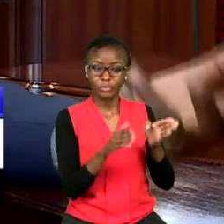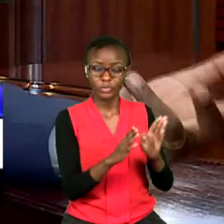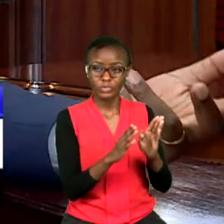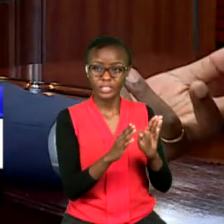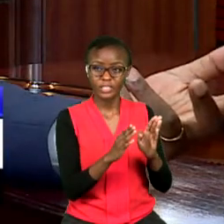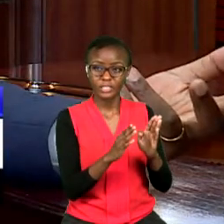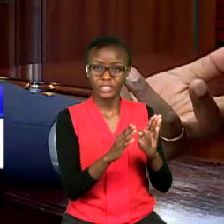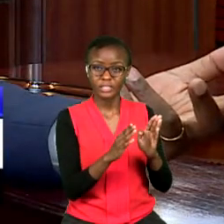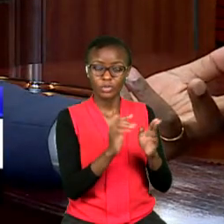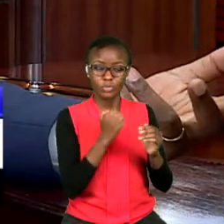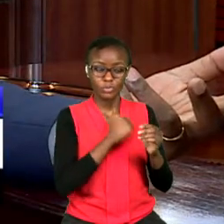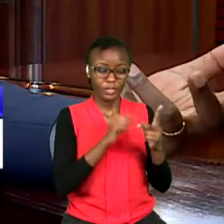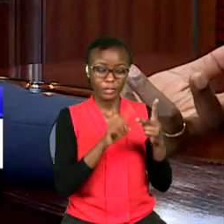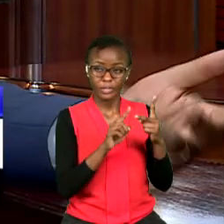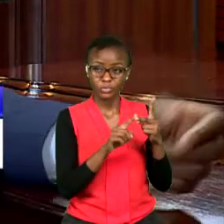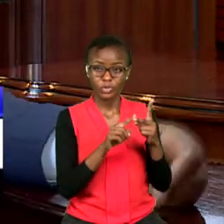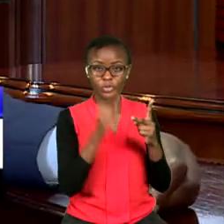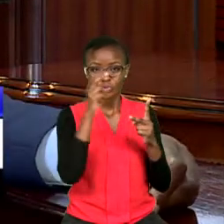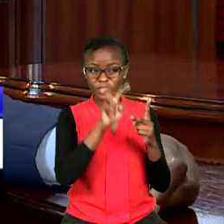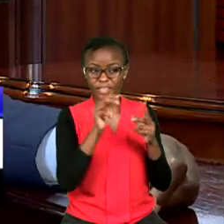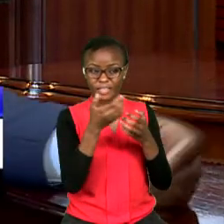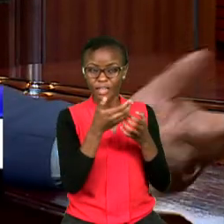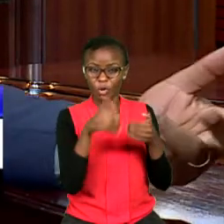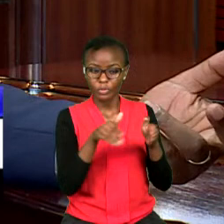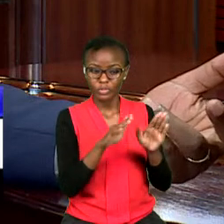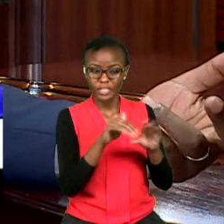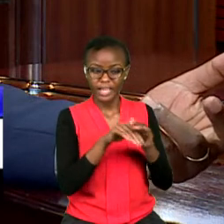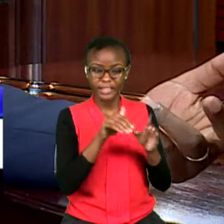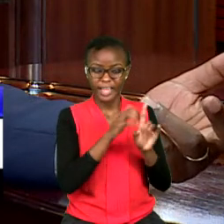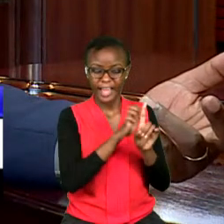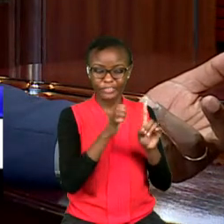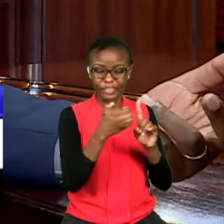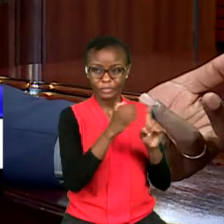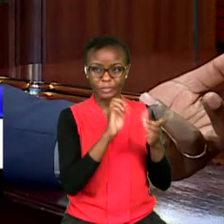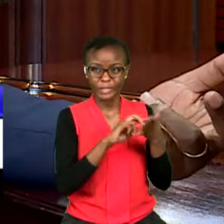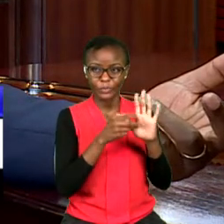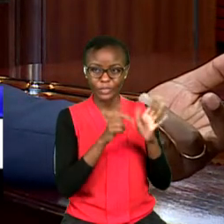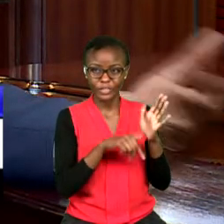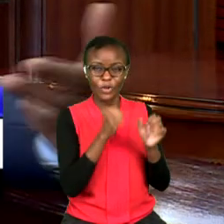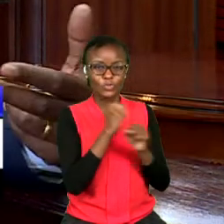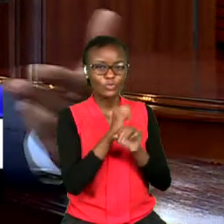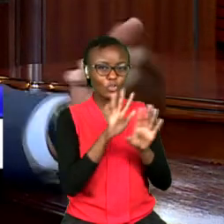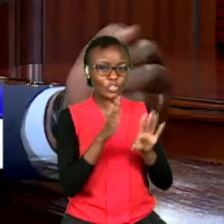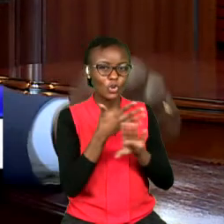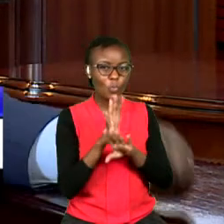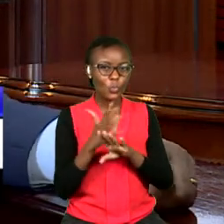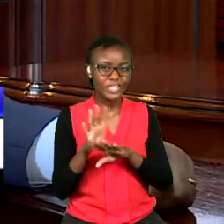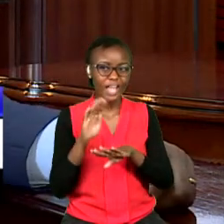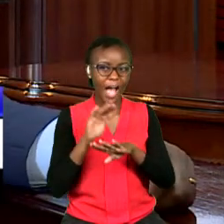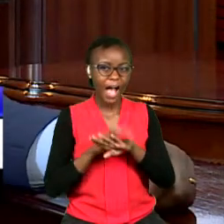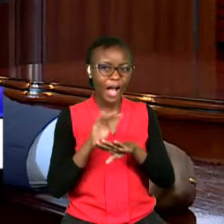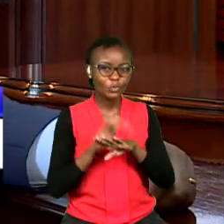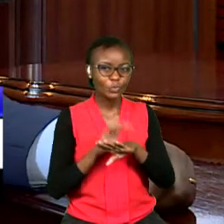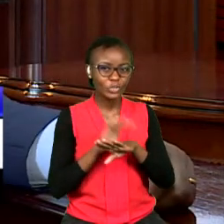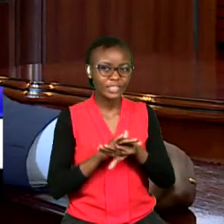in the environment. As they say, never waste a good crisis. So we decided the next strategy will